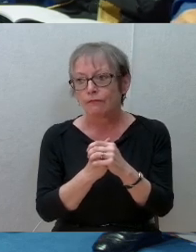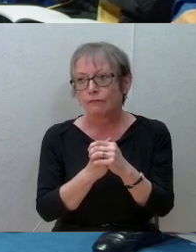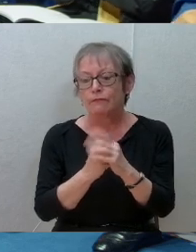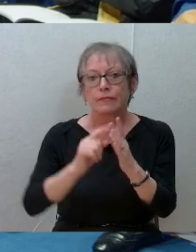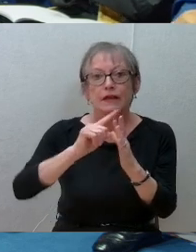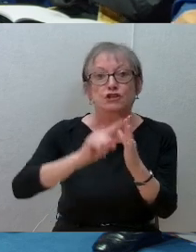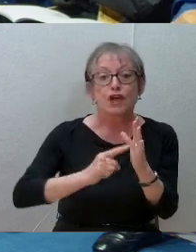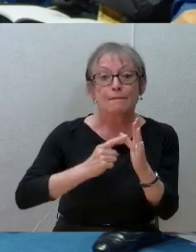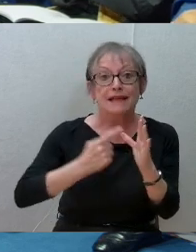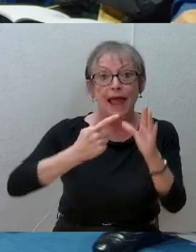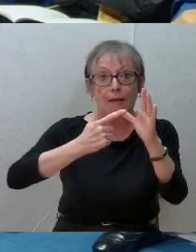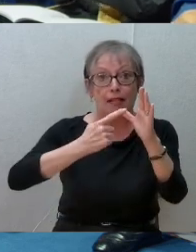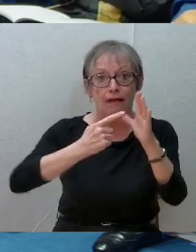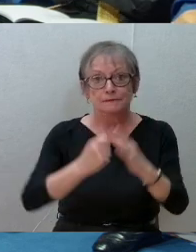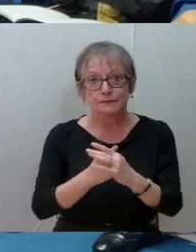James Abel.